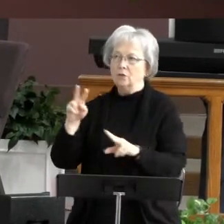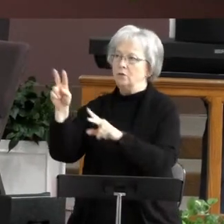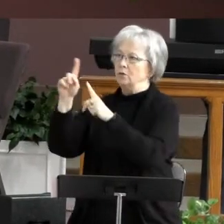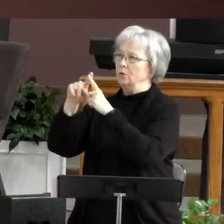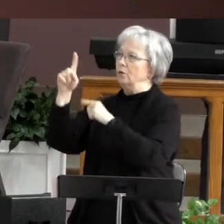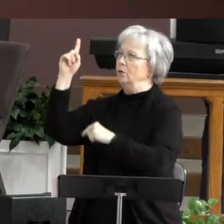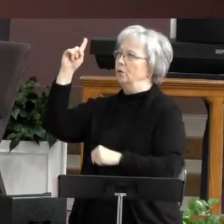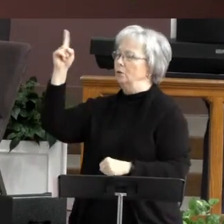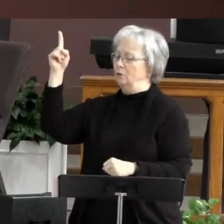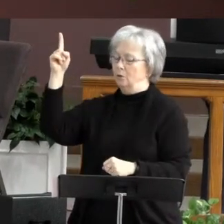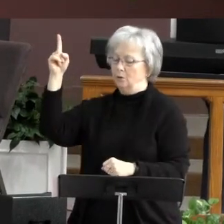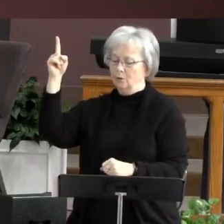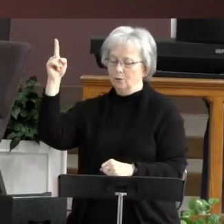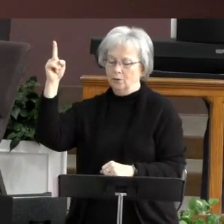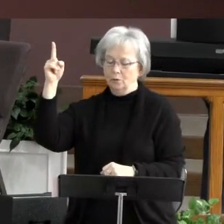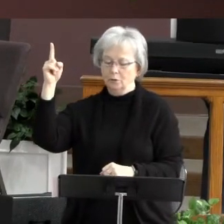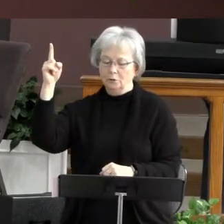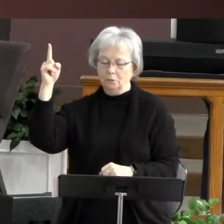Turn to You.